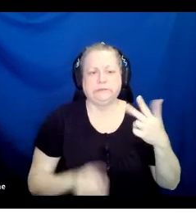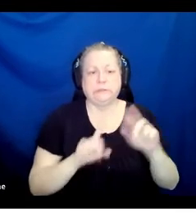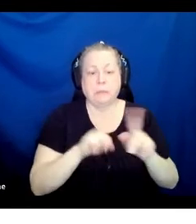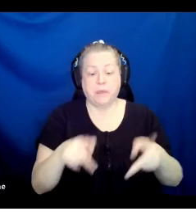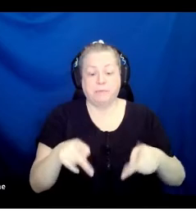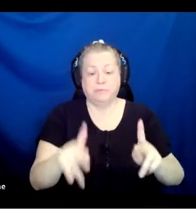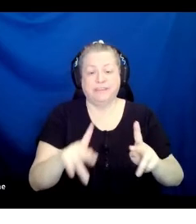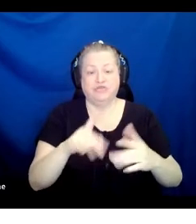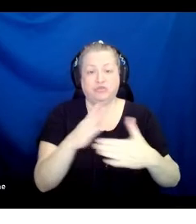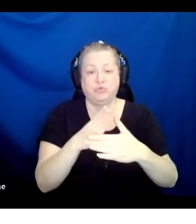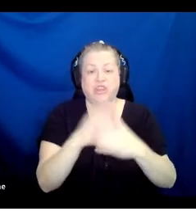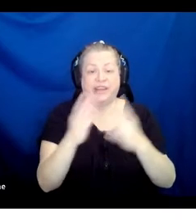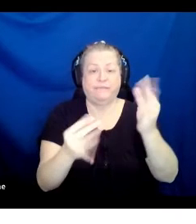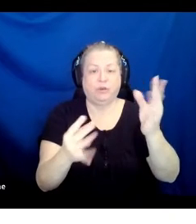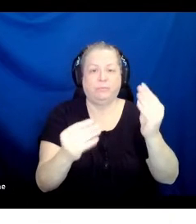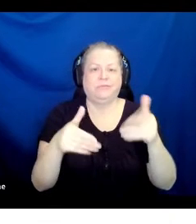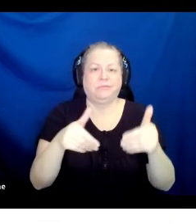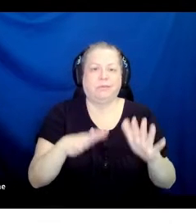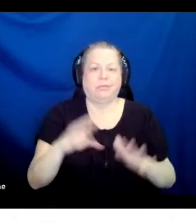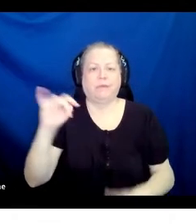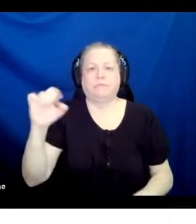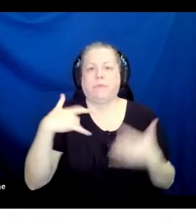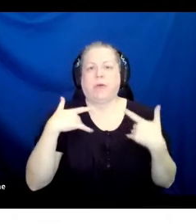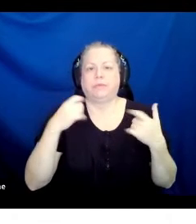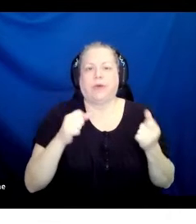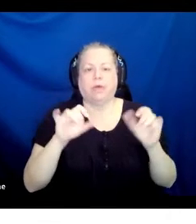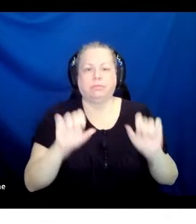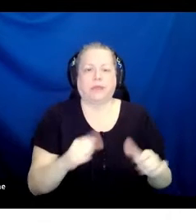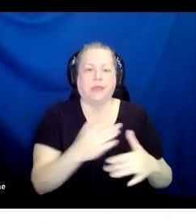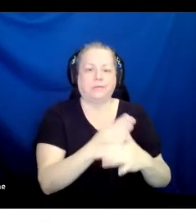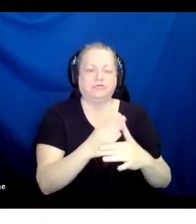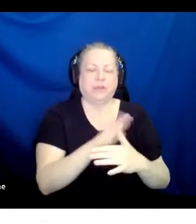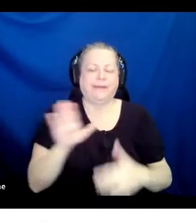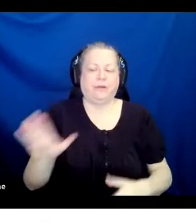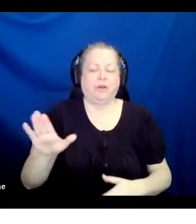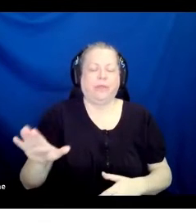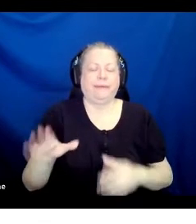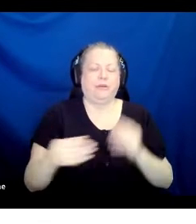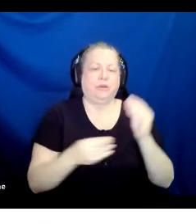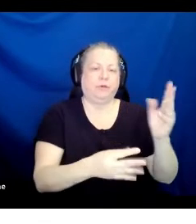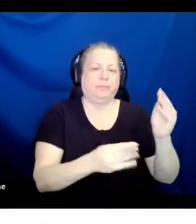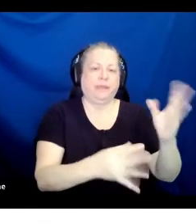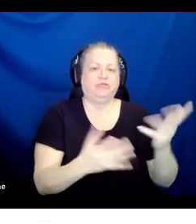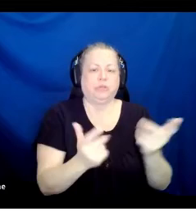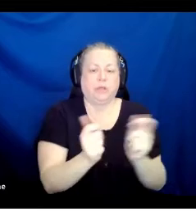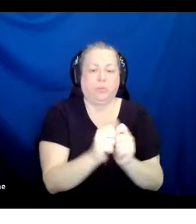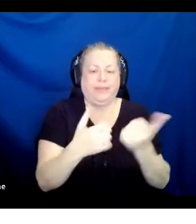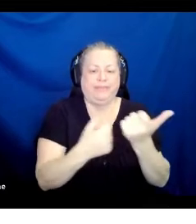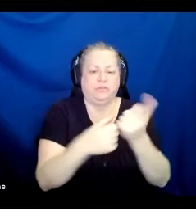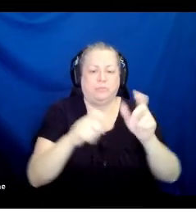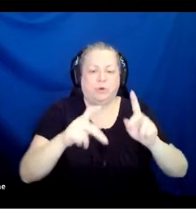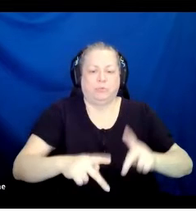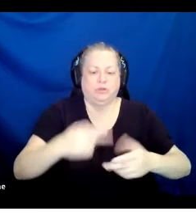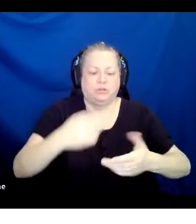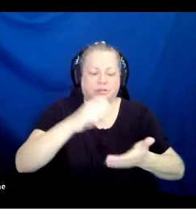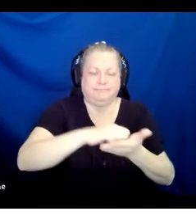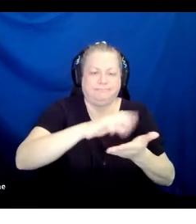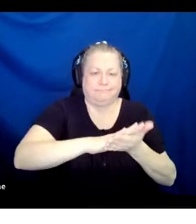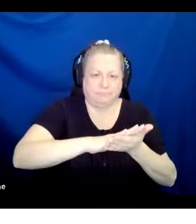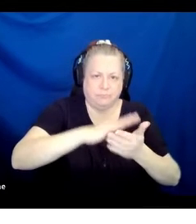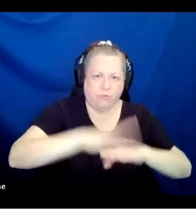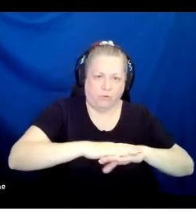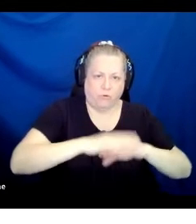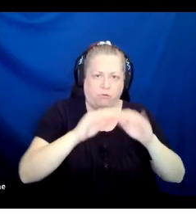share information form allows MassHealth to share information about a member's eligibility with the person listed on the form. The authorized